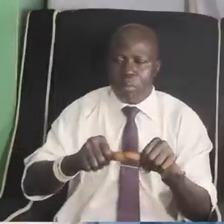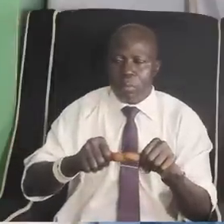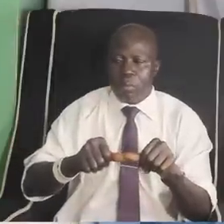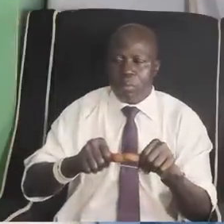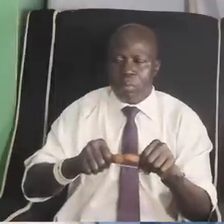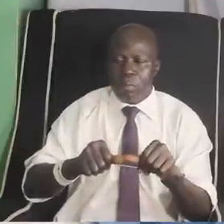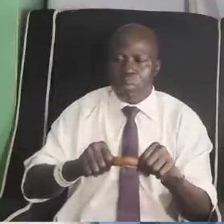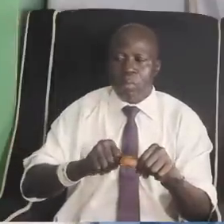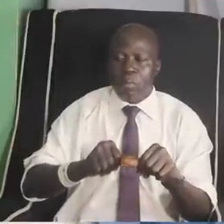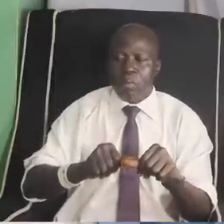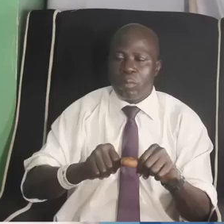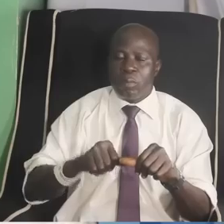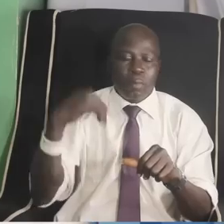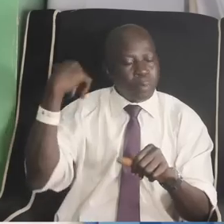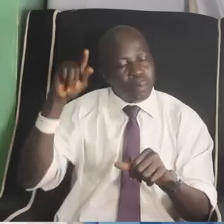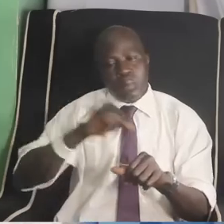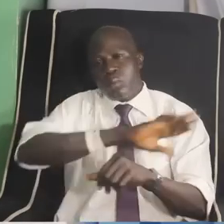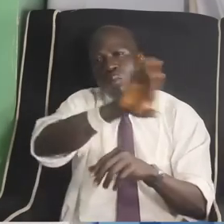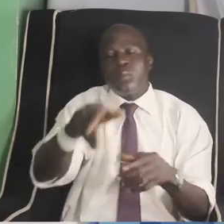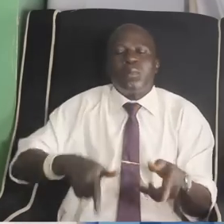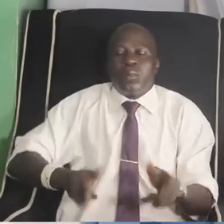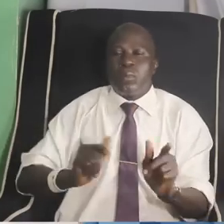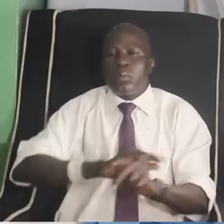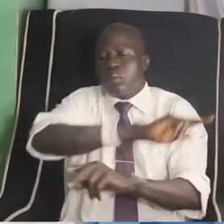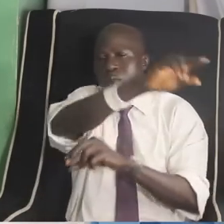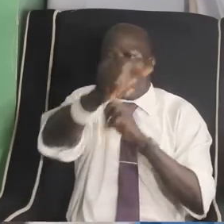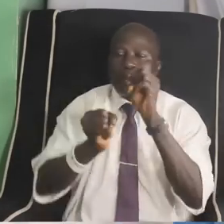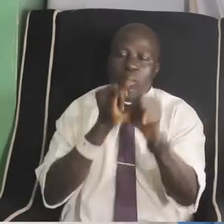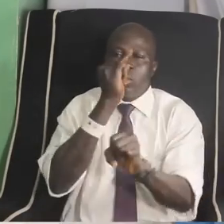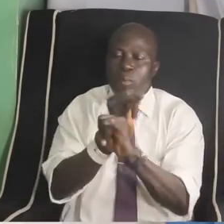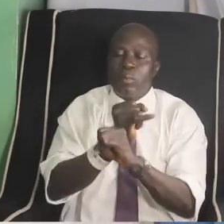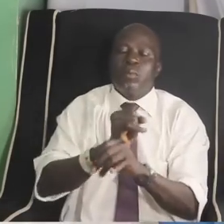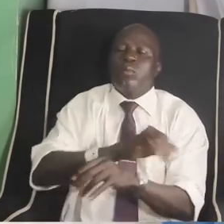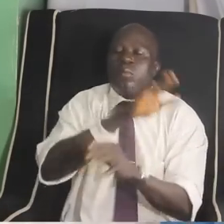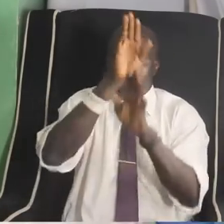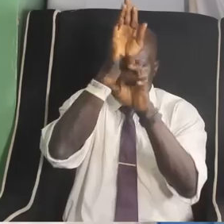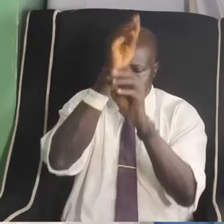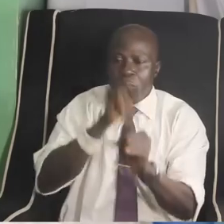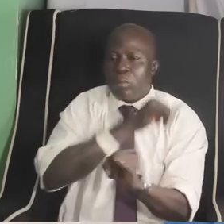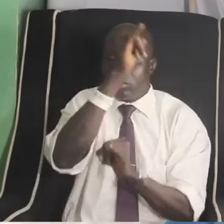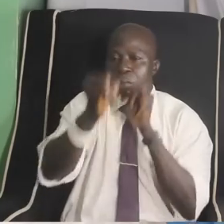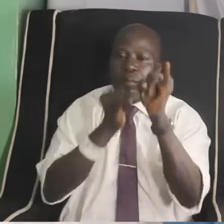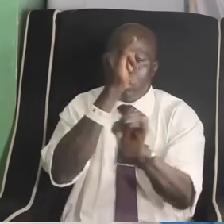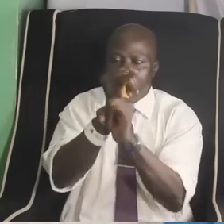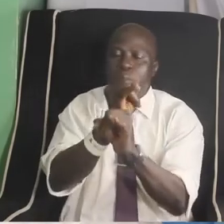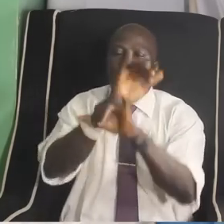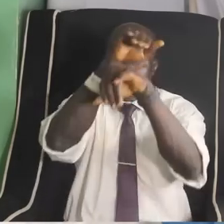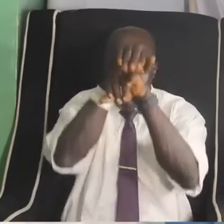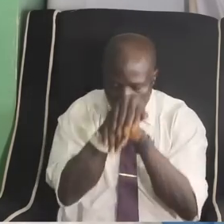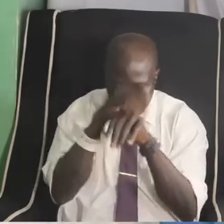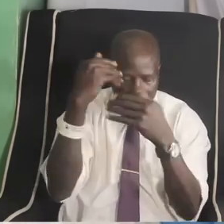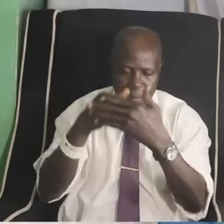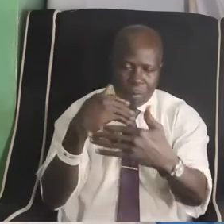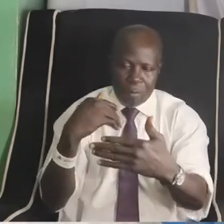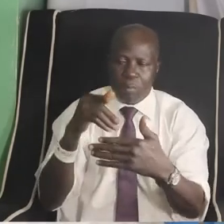Ki orilede ki o ma teriba fun o. Let nation bow down for you. Nation bow down for